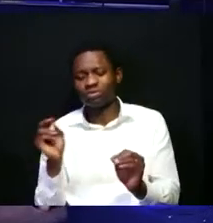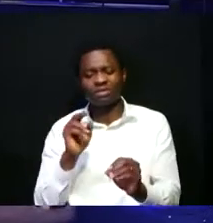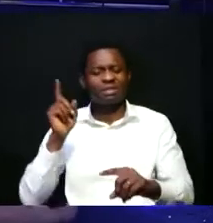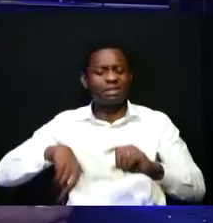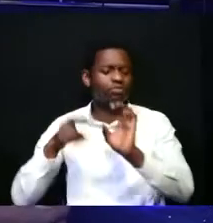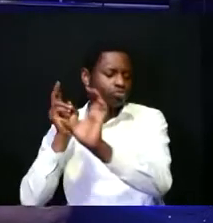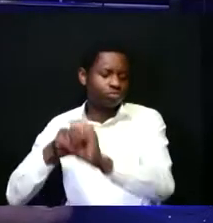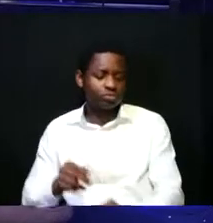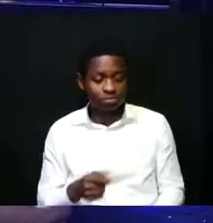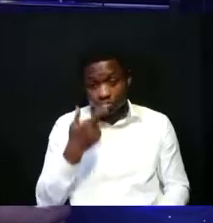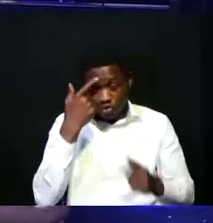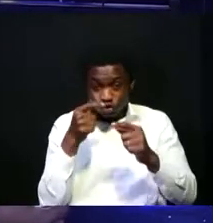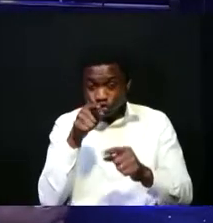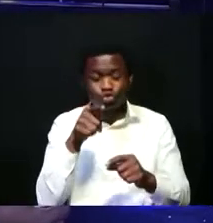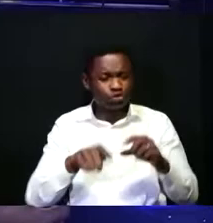But